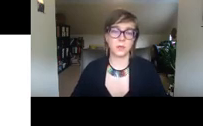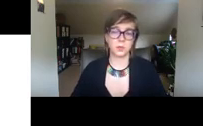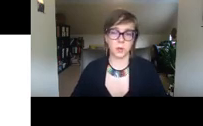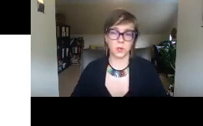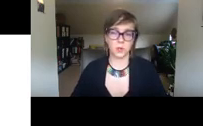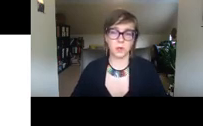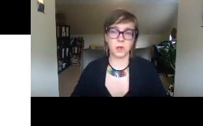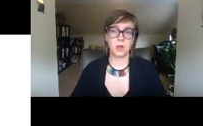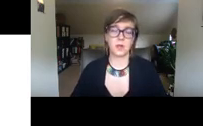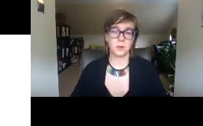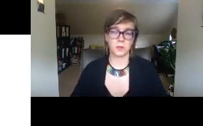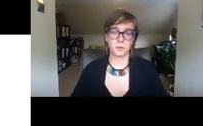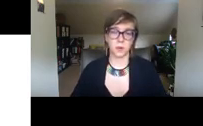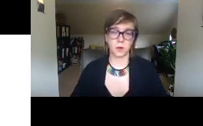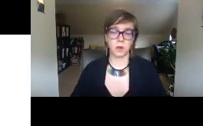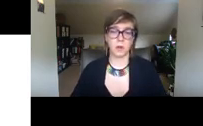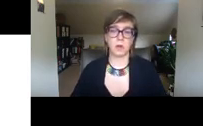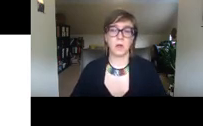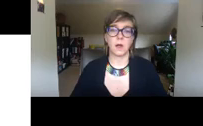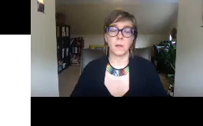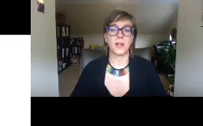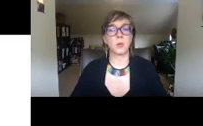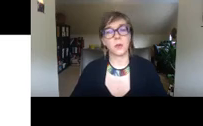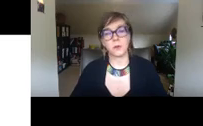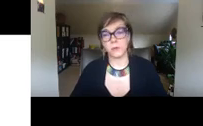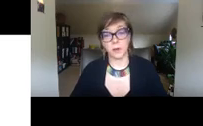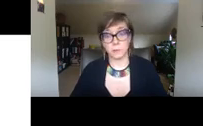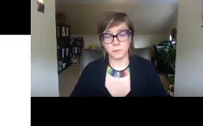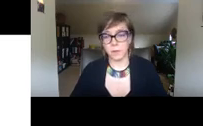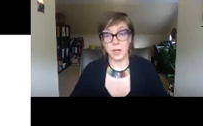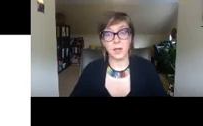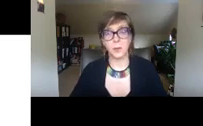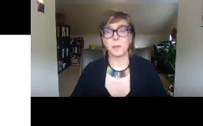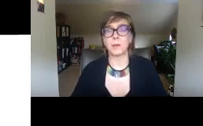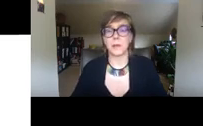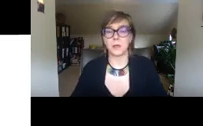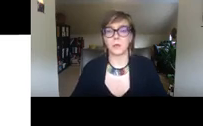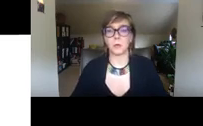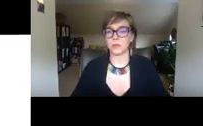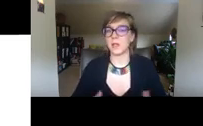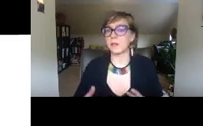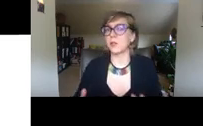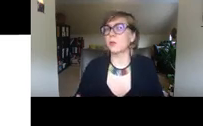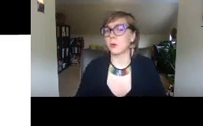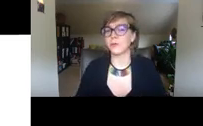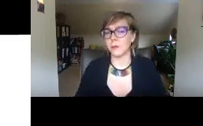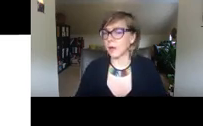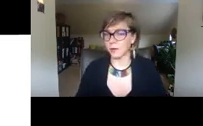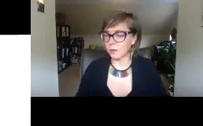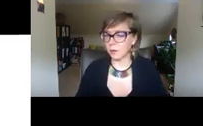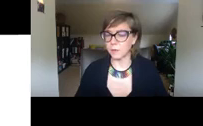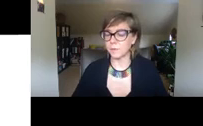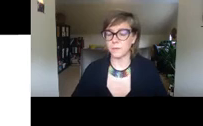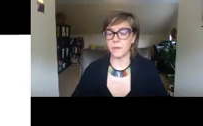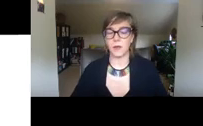horrible situation in terms of work, I don't want you to feel that I'm in any way blaming you or saying that you could have done